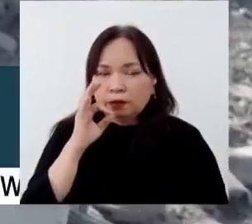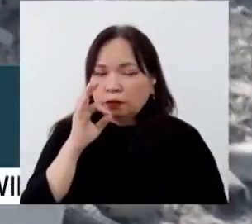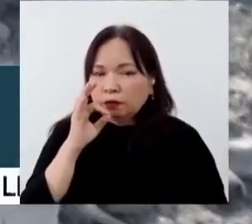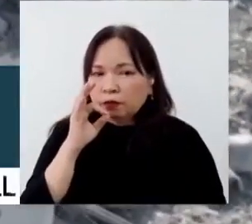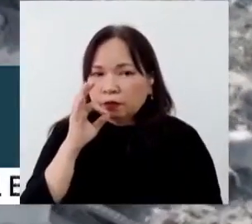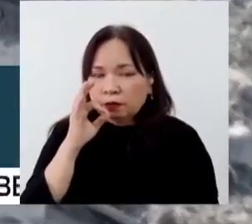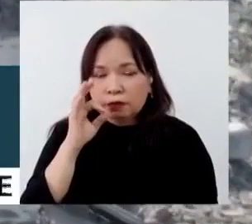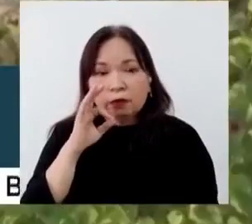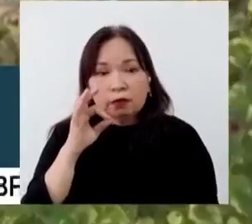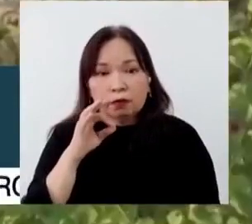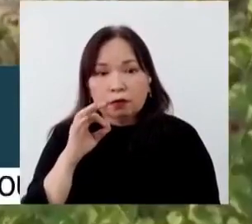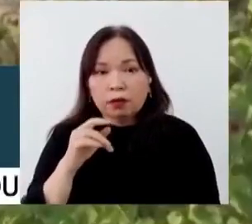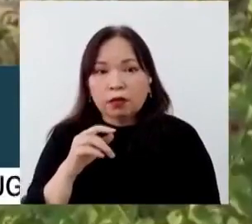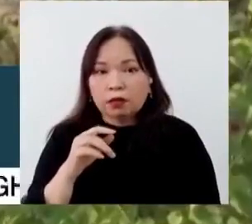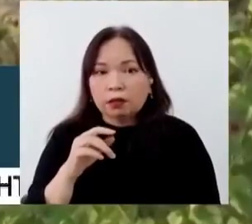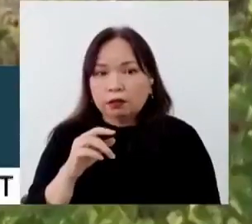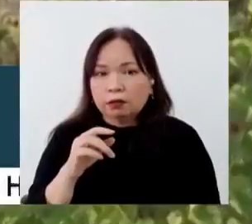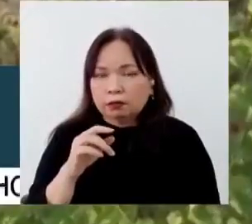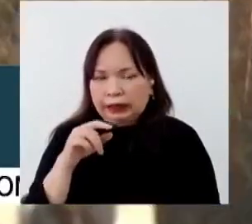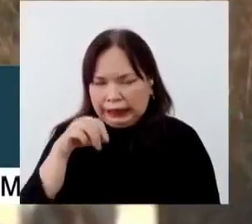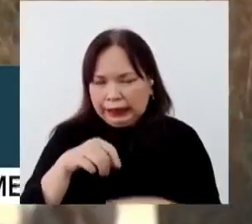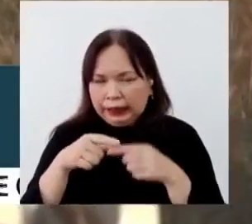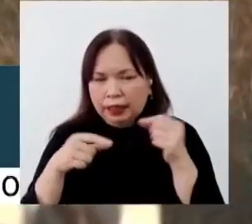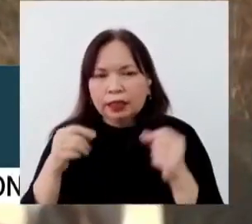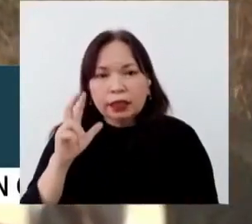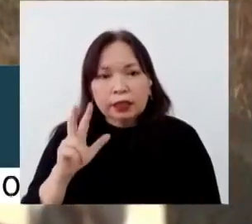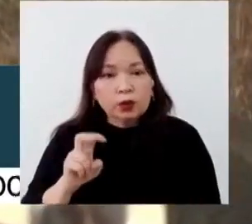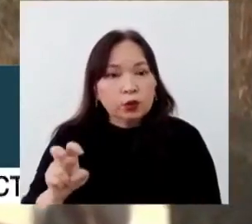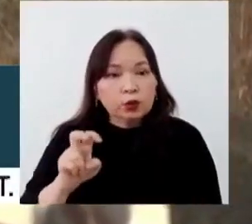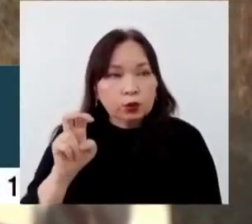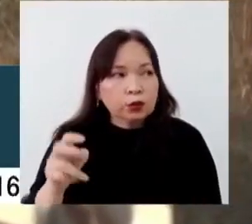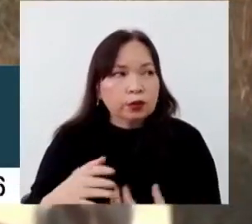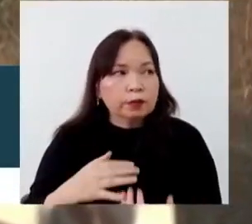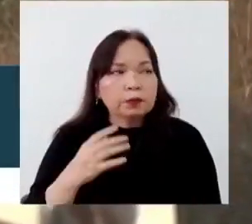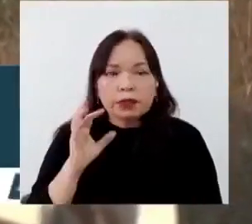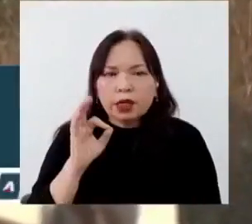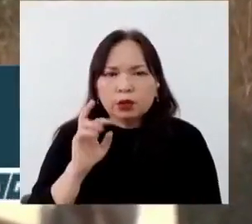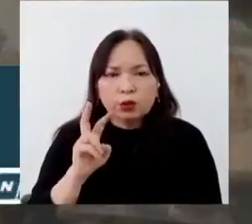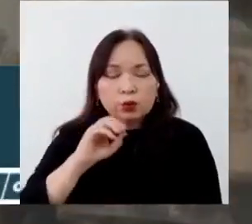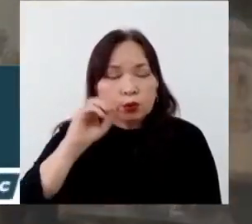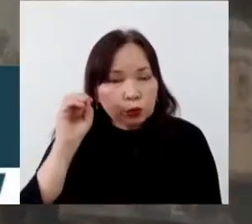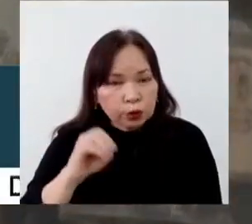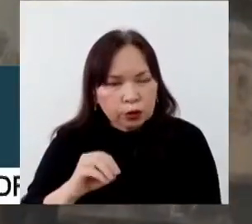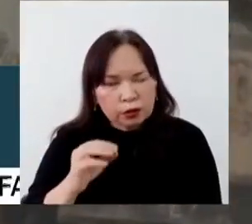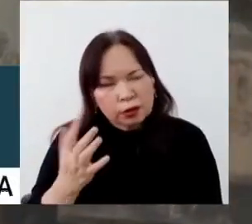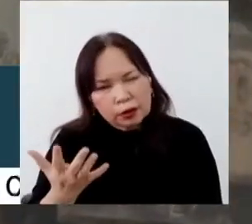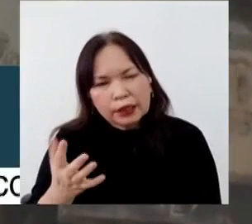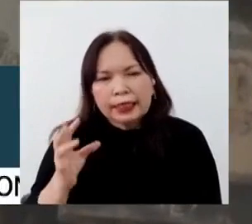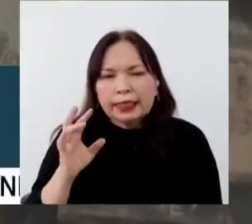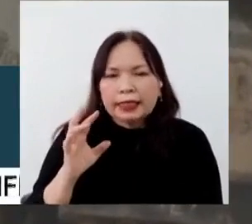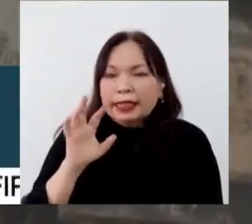tourists. And as I said earlier, 92% or about 70% of this